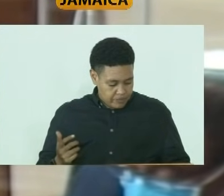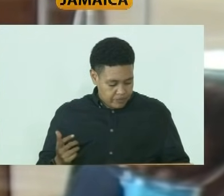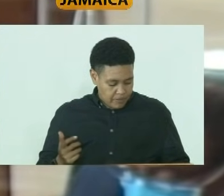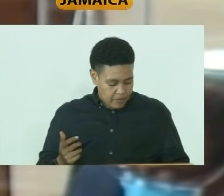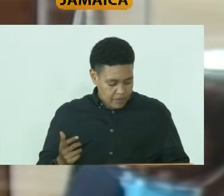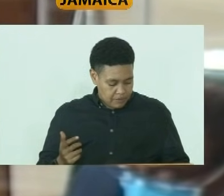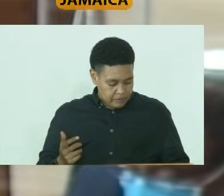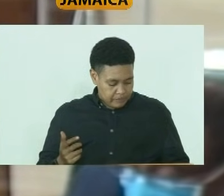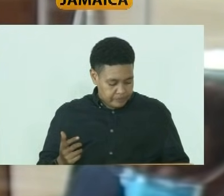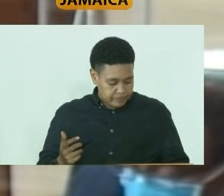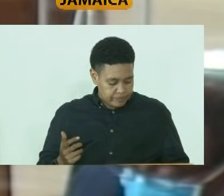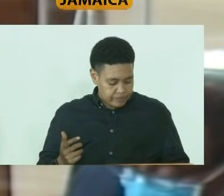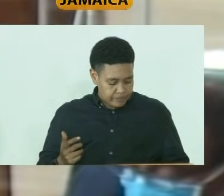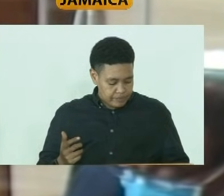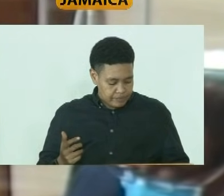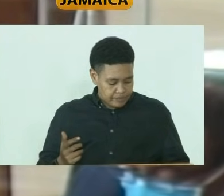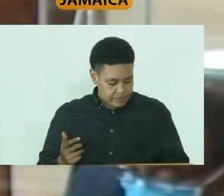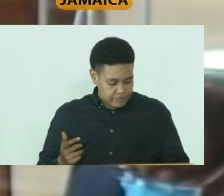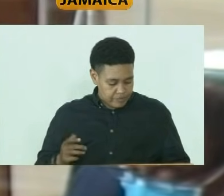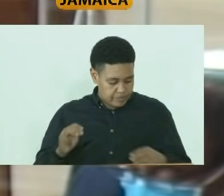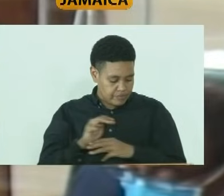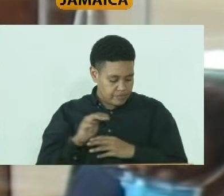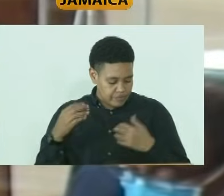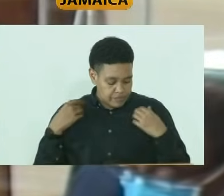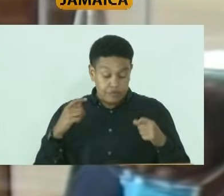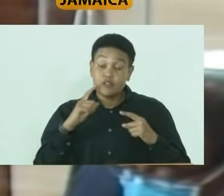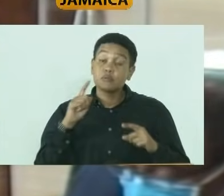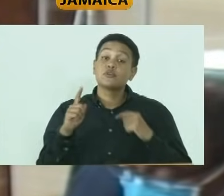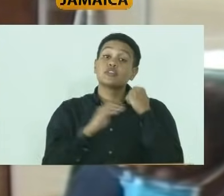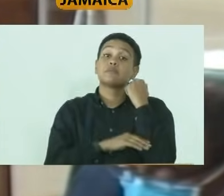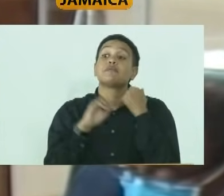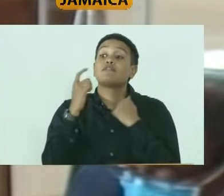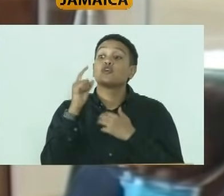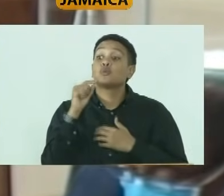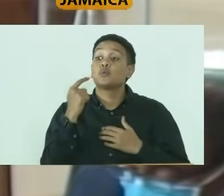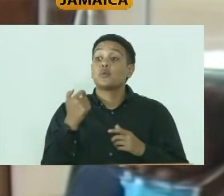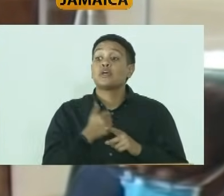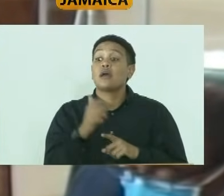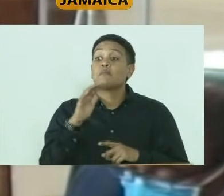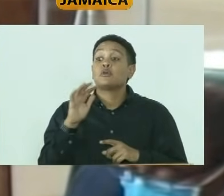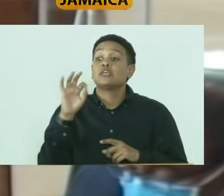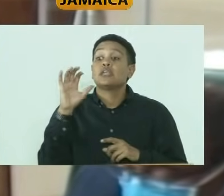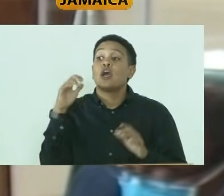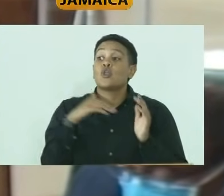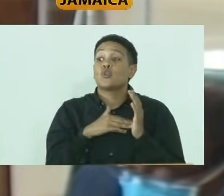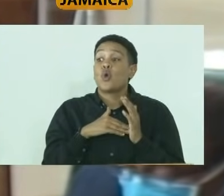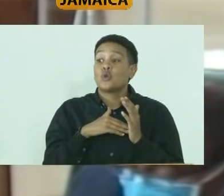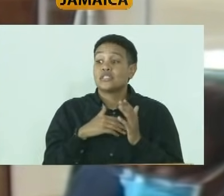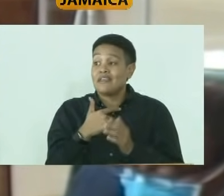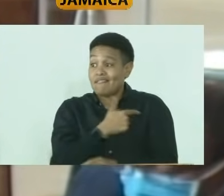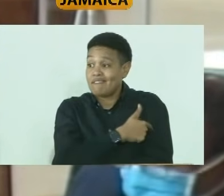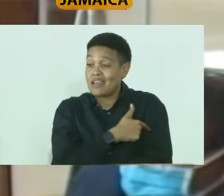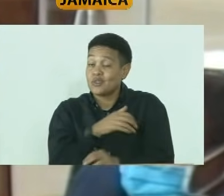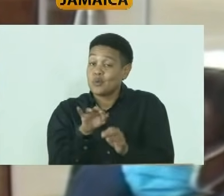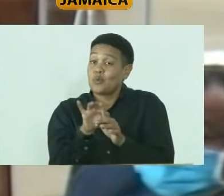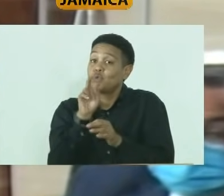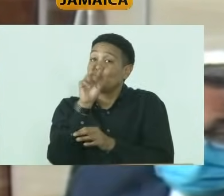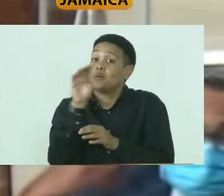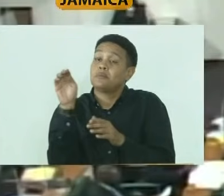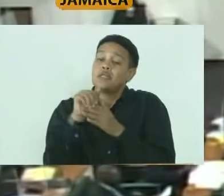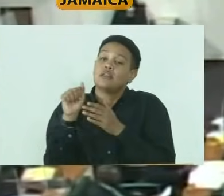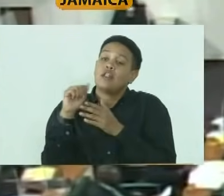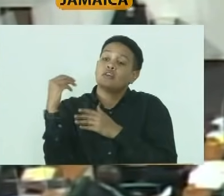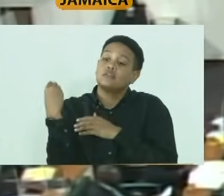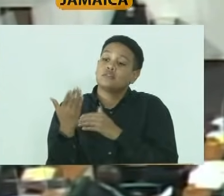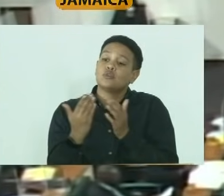1st, 2021, approximately 900,000 doses of vaccines valued at $2 billion have been donated to Jamaica